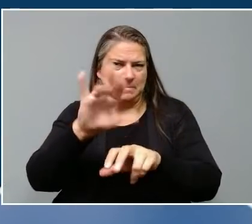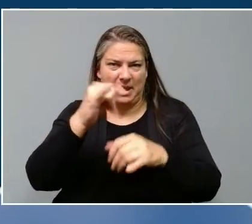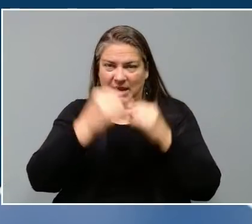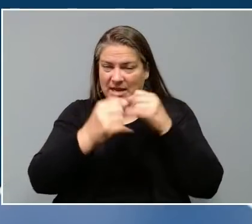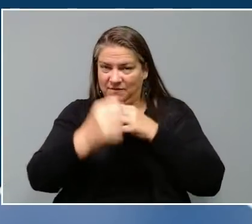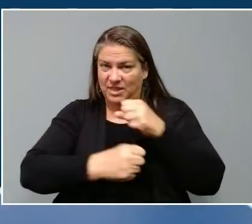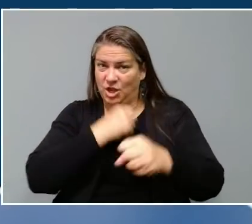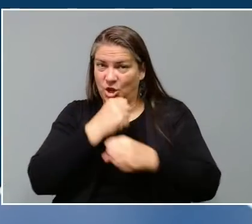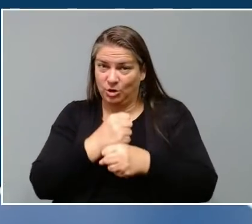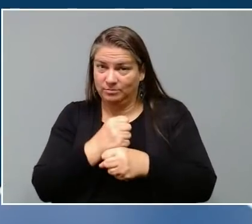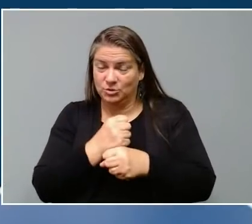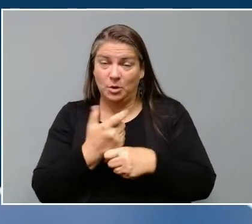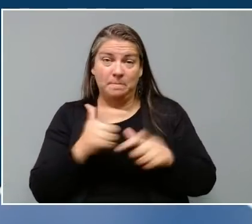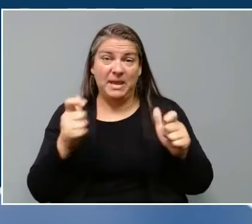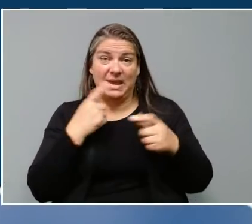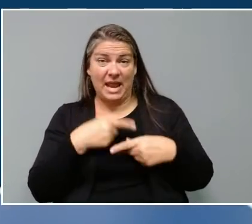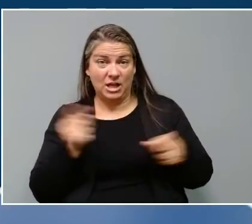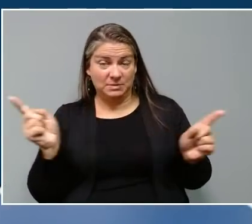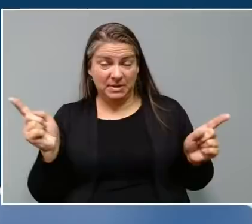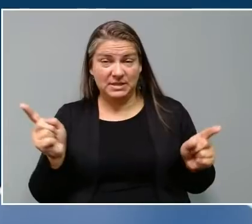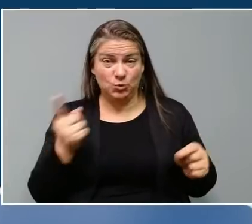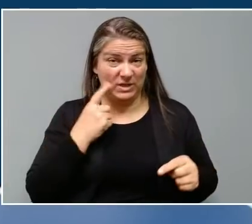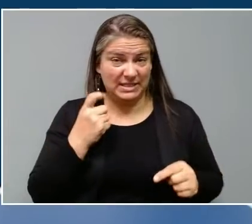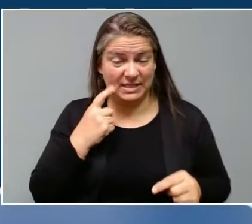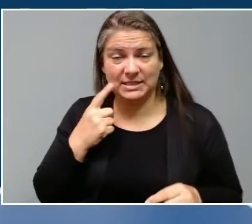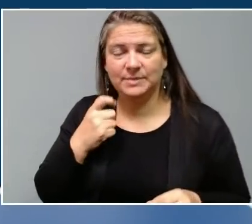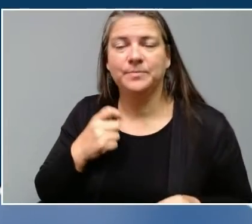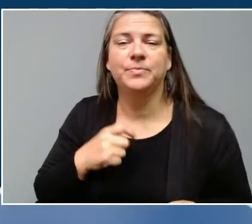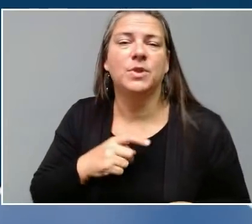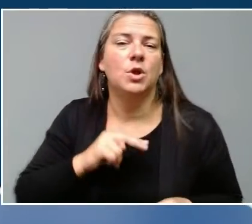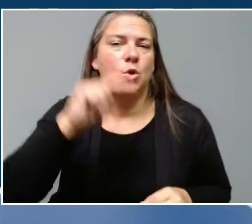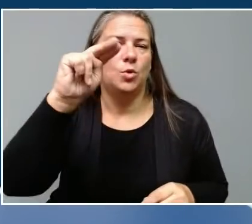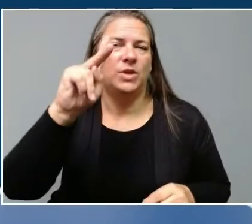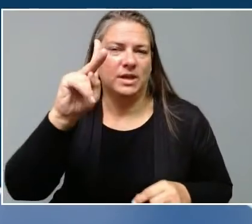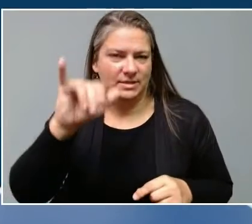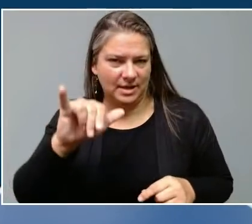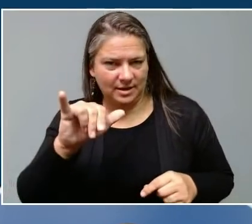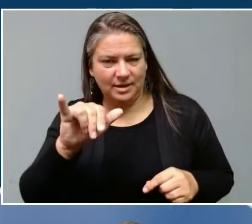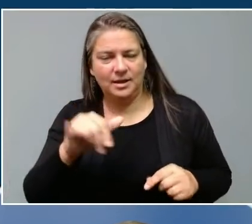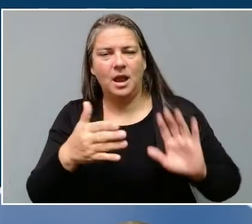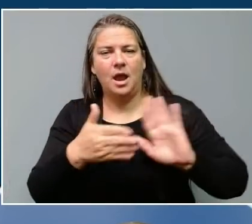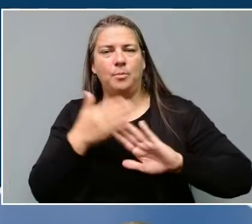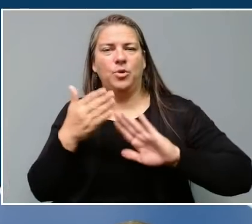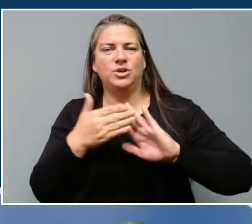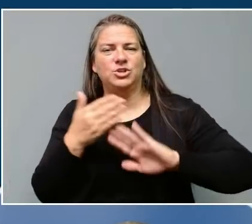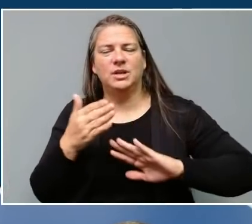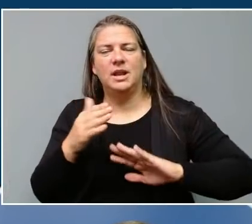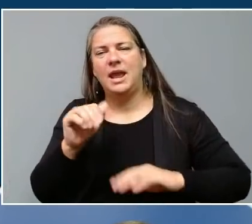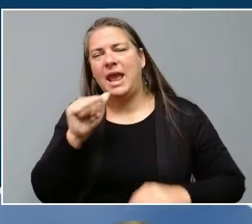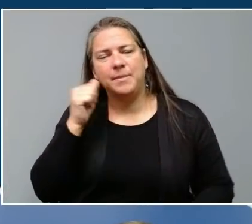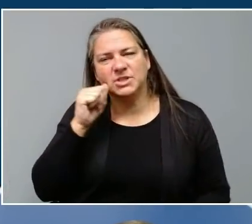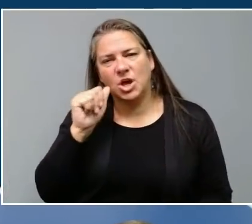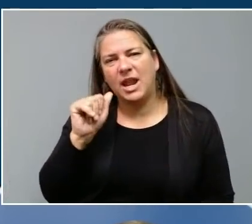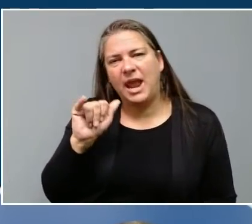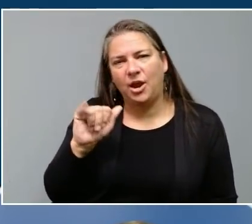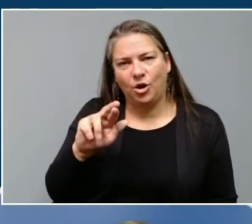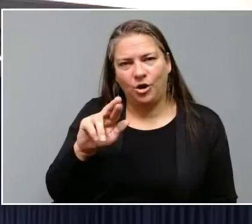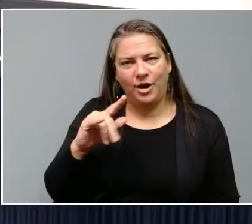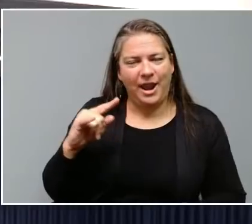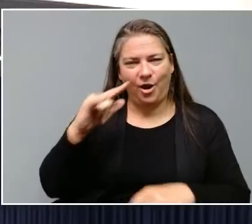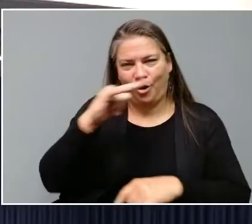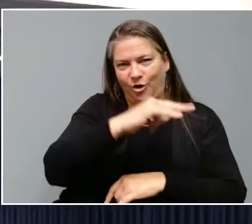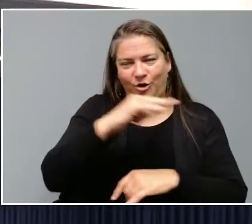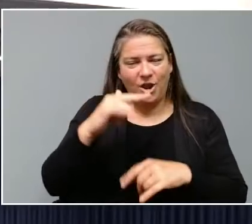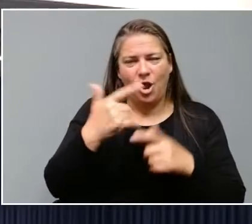some of the big announcements we've highlighted recently included Northern Kentucky operationalizing Amazon Air, the largest